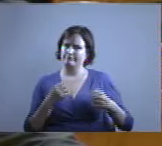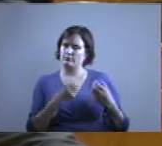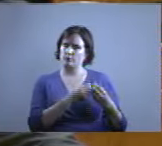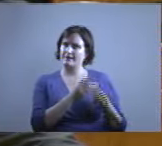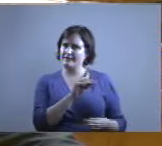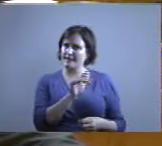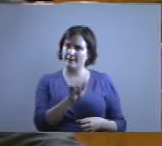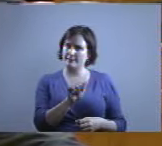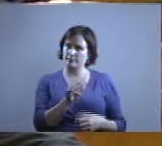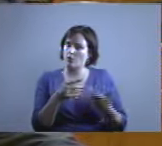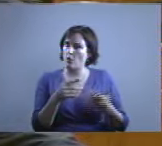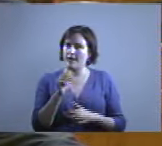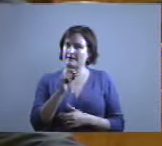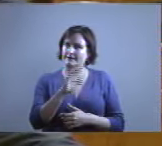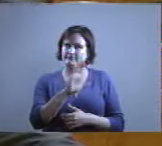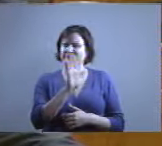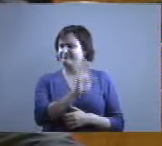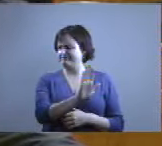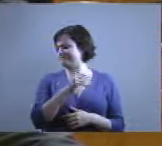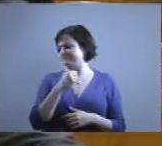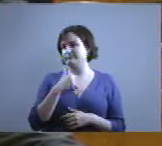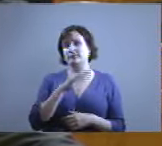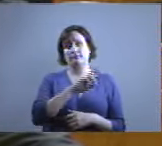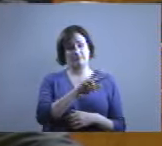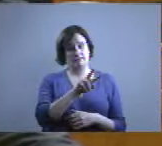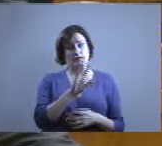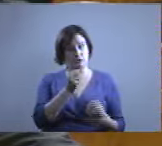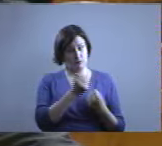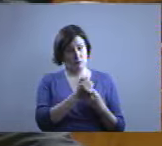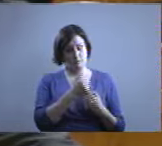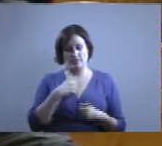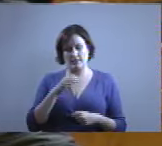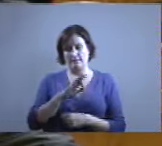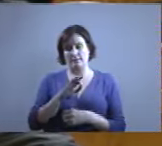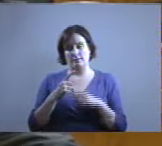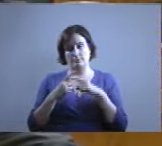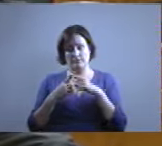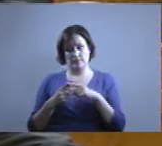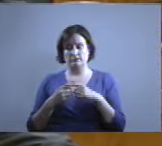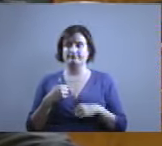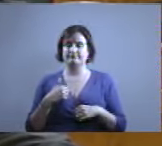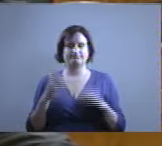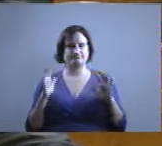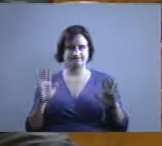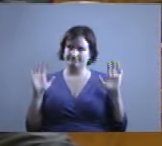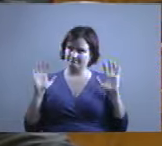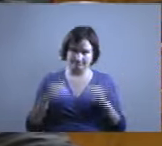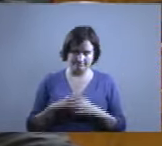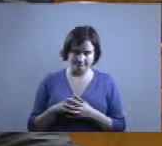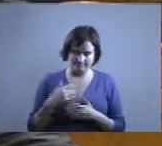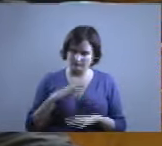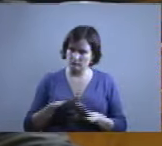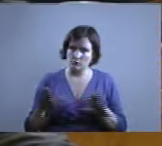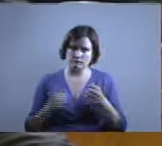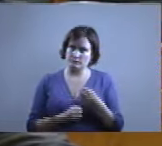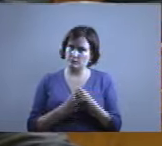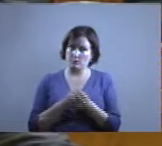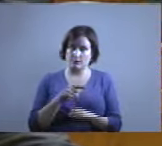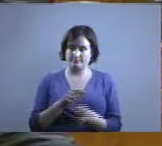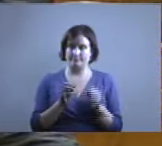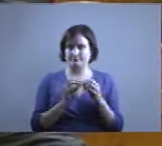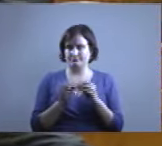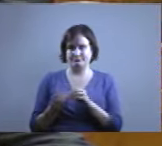wetsontwerp. Hulle ondersteun dit. Die Vryheidsfront Plus verwerp hierdie wetsontwerp en ons is daar teen.